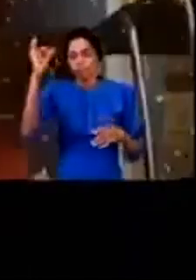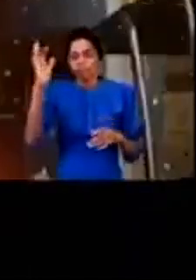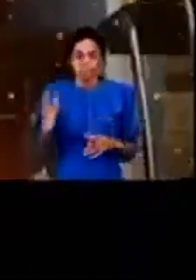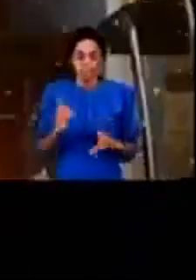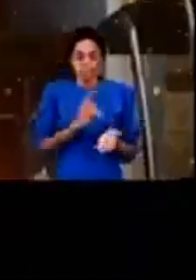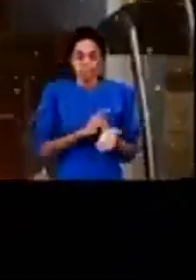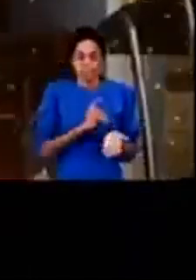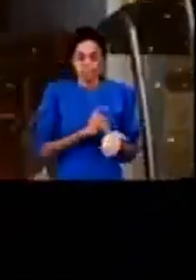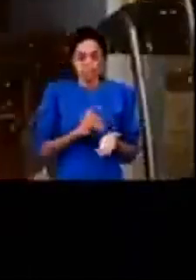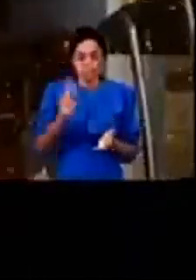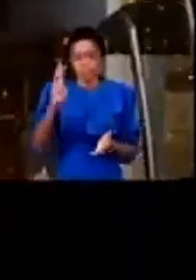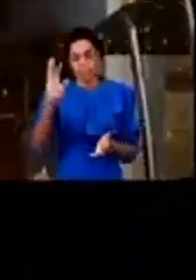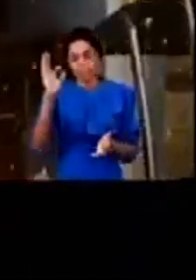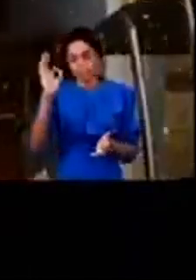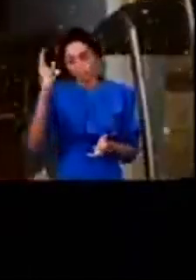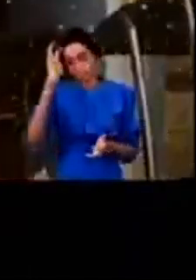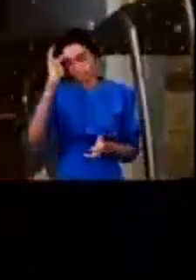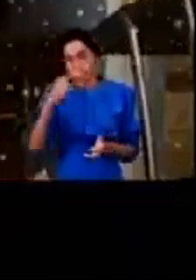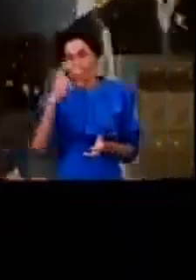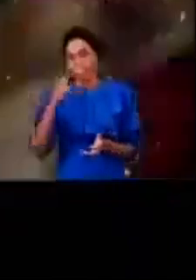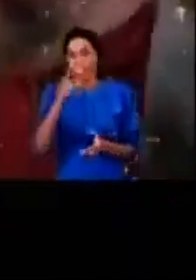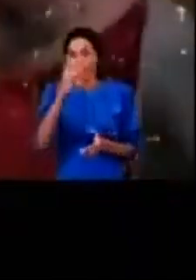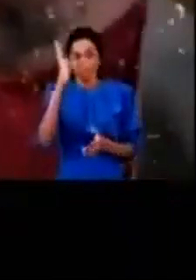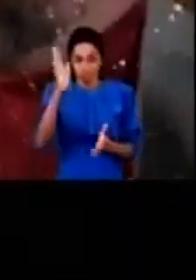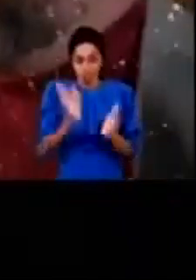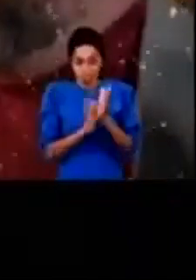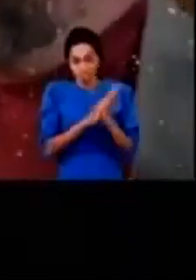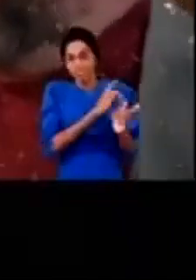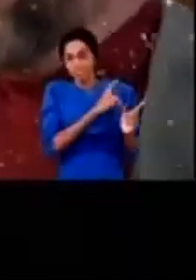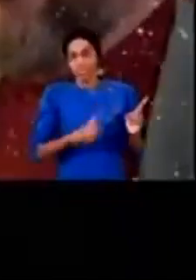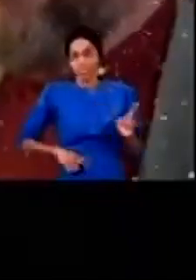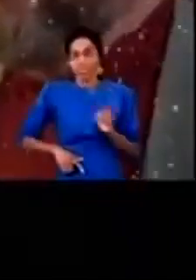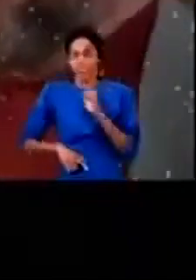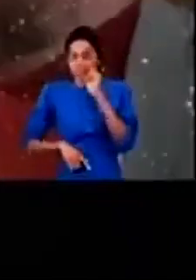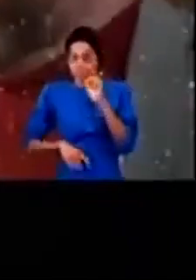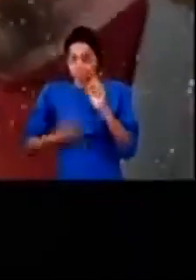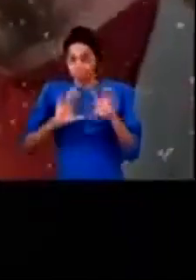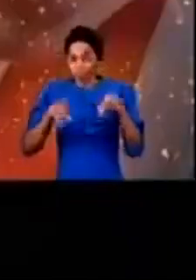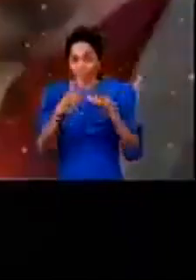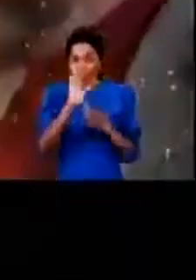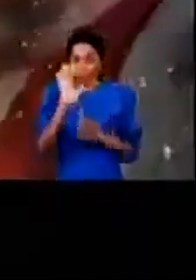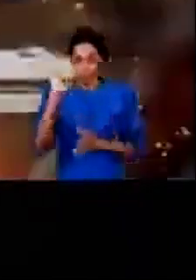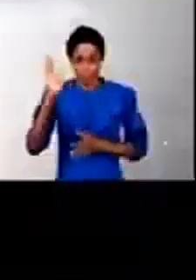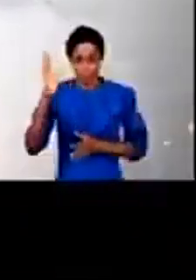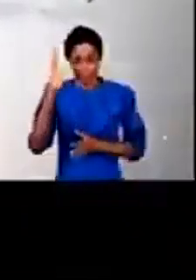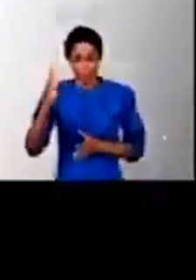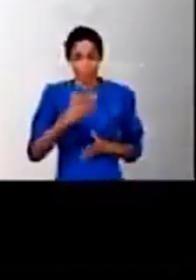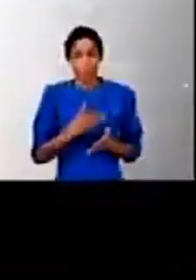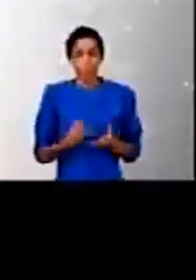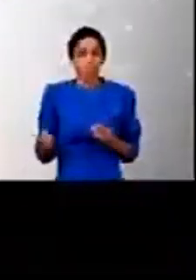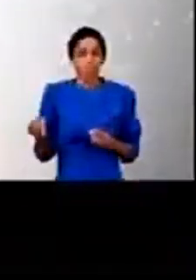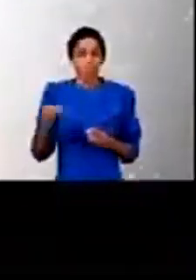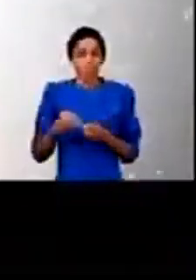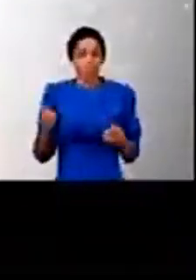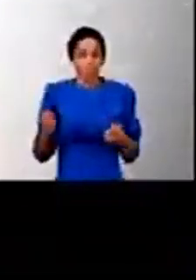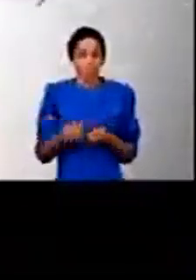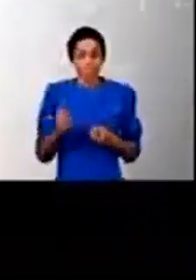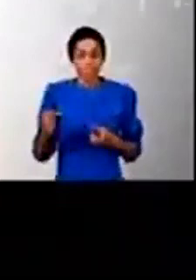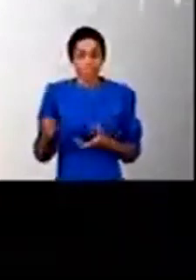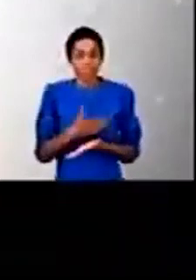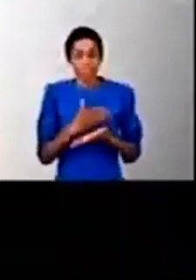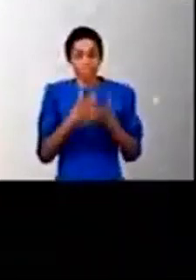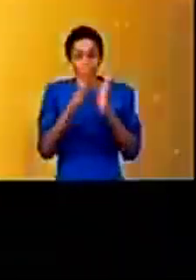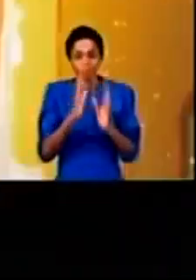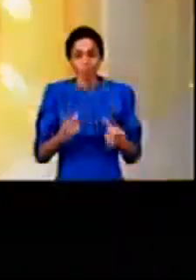as excellent worship comes from the USA with Jonathan White, our guest music minister. GCK,